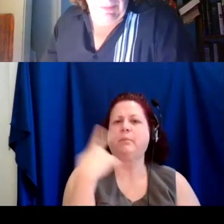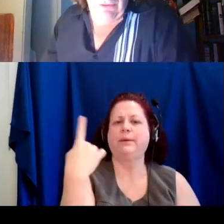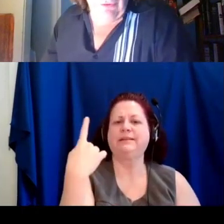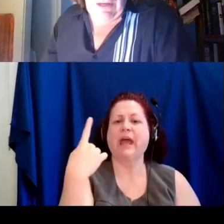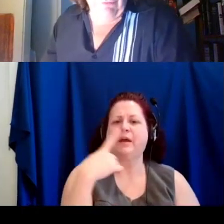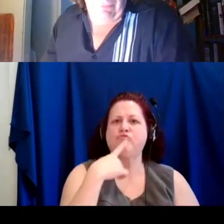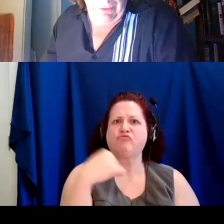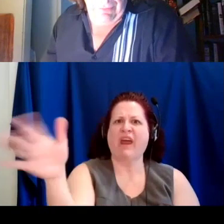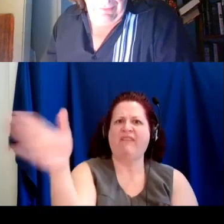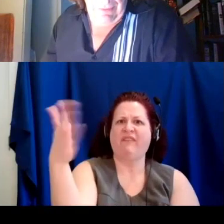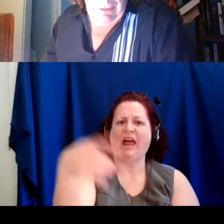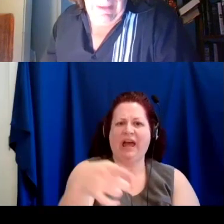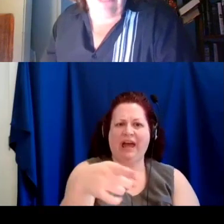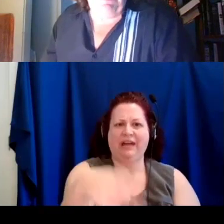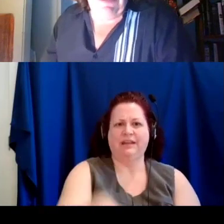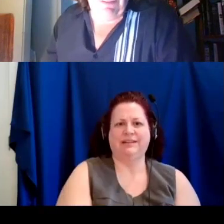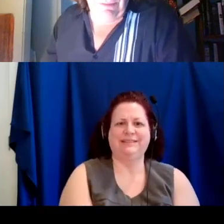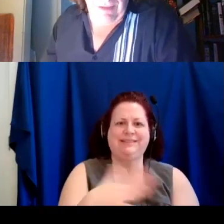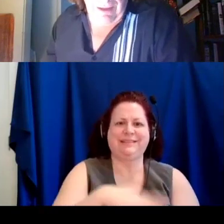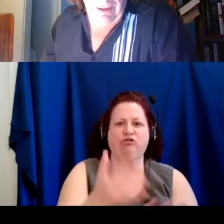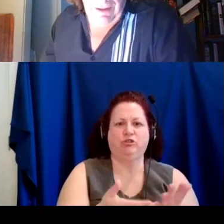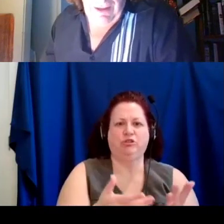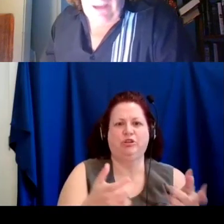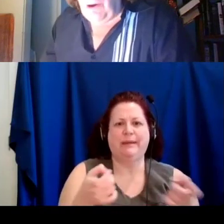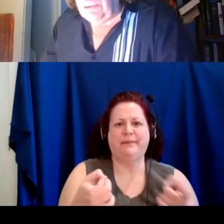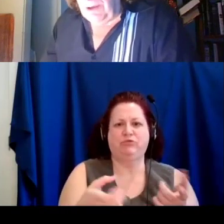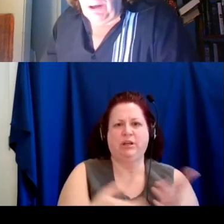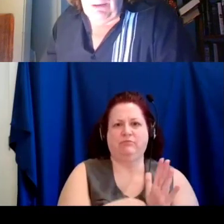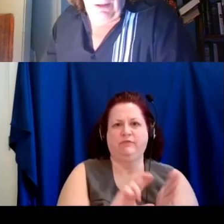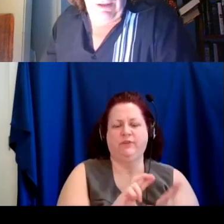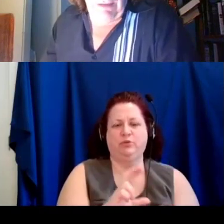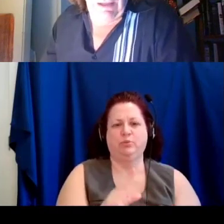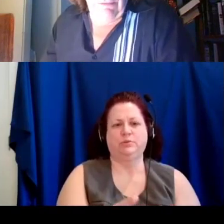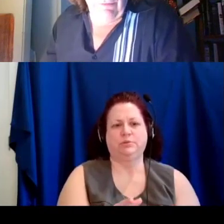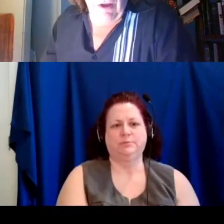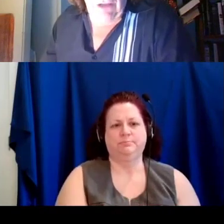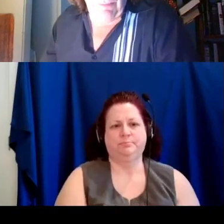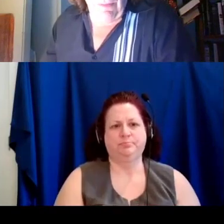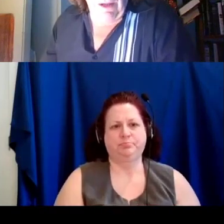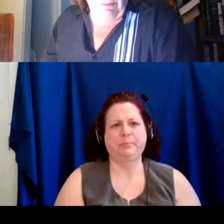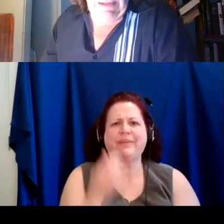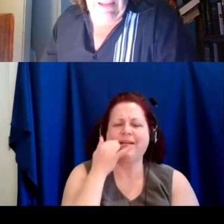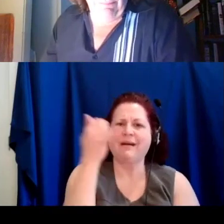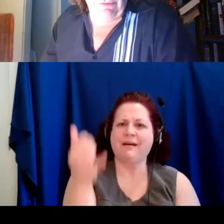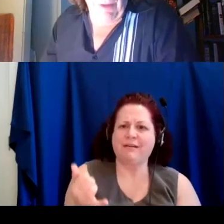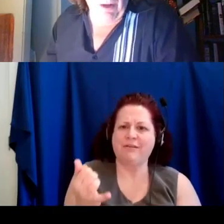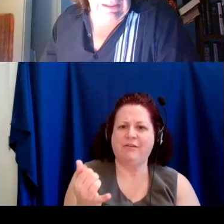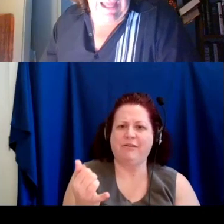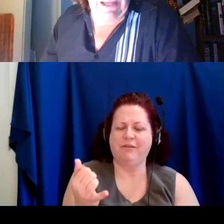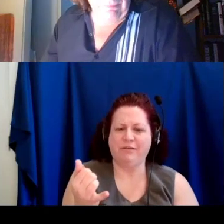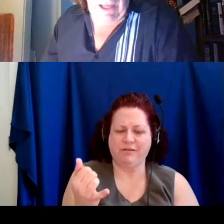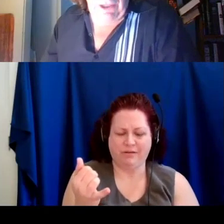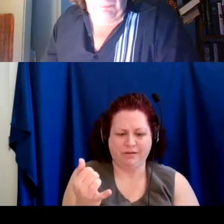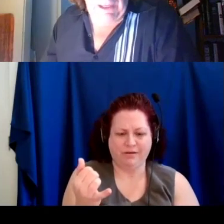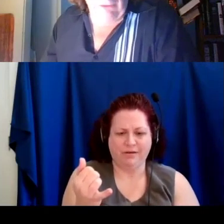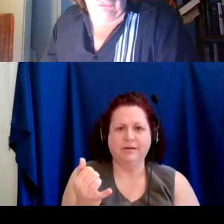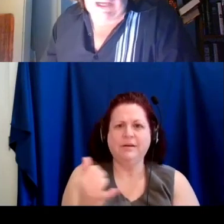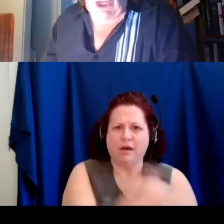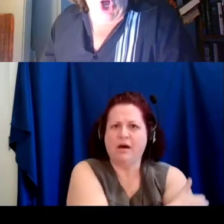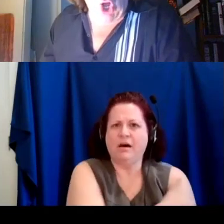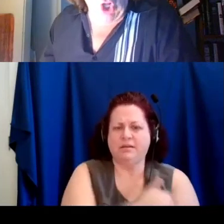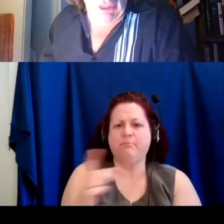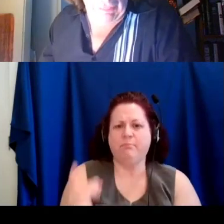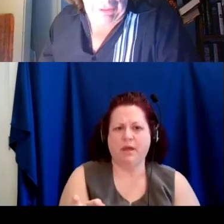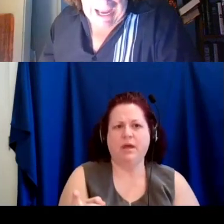Senior administrative review. Next business day. I called an executive of a hospital that'll be nameless about a client of mine who was being